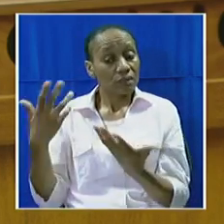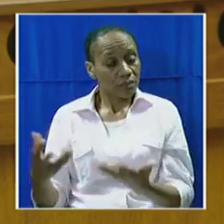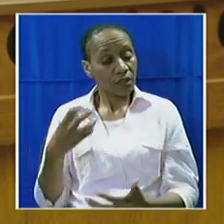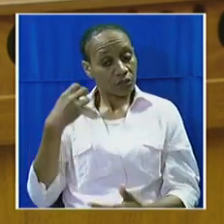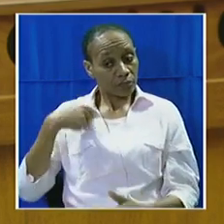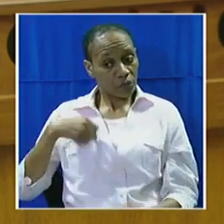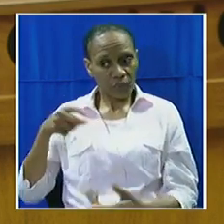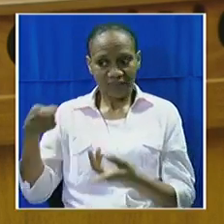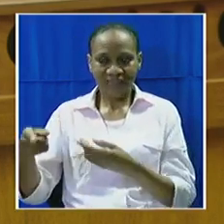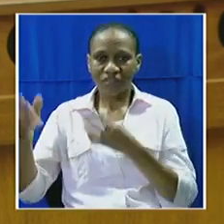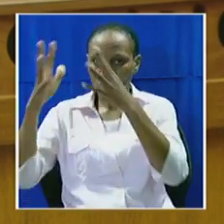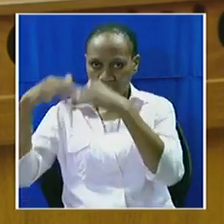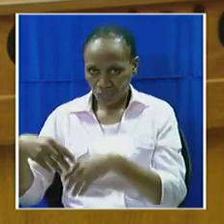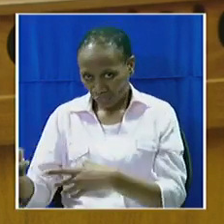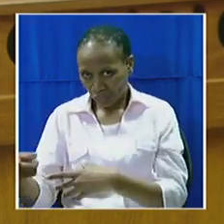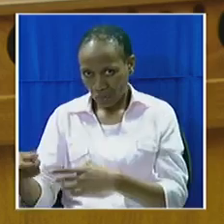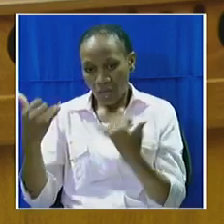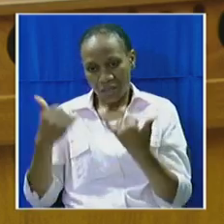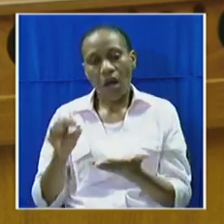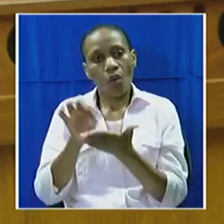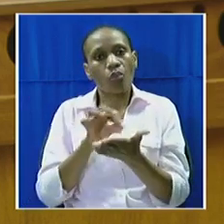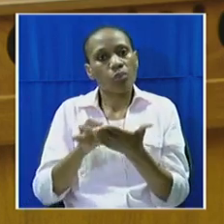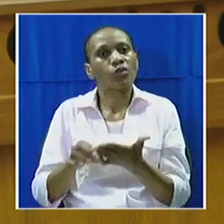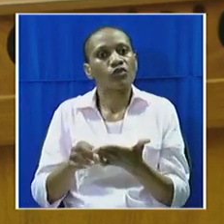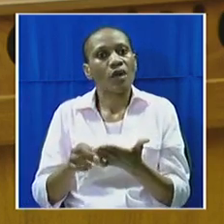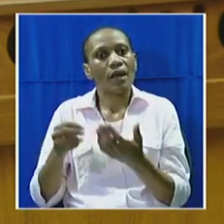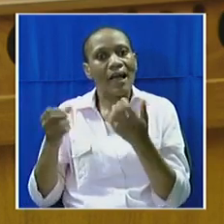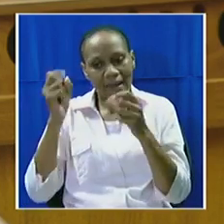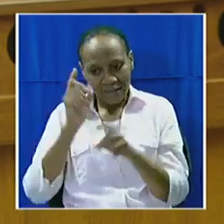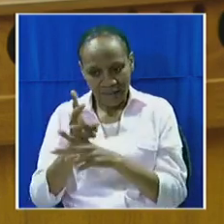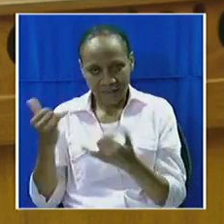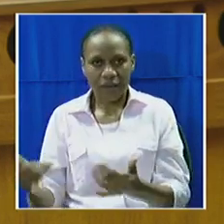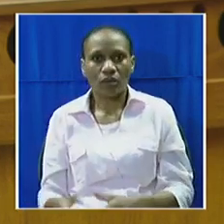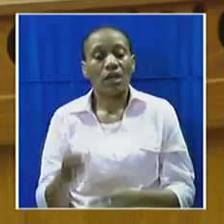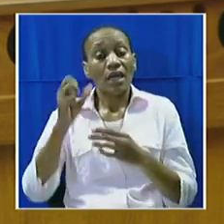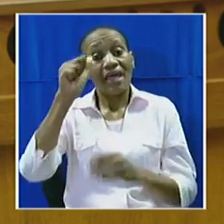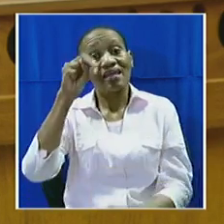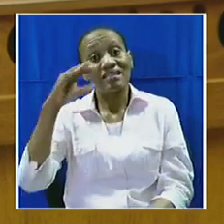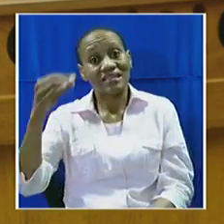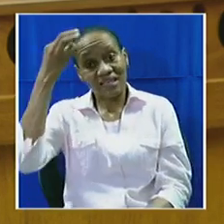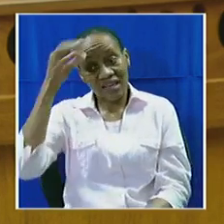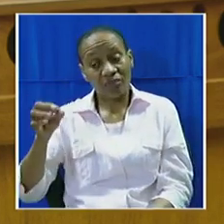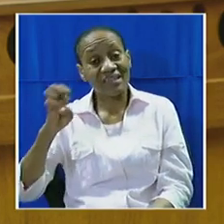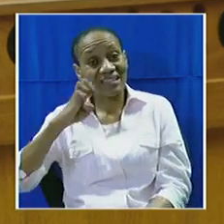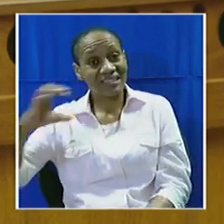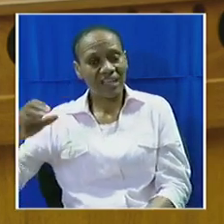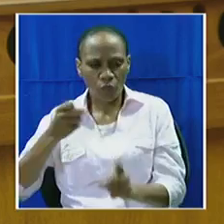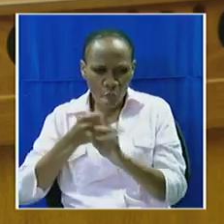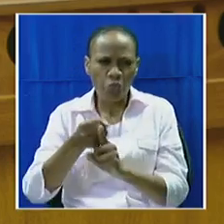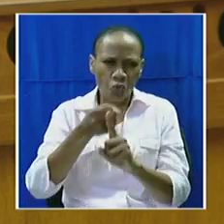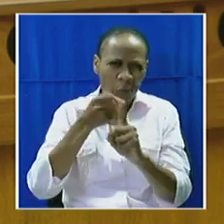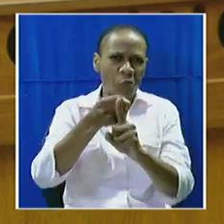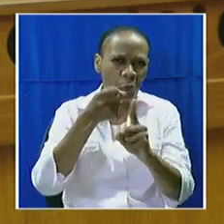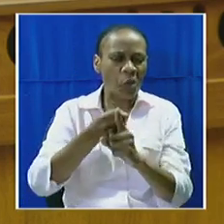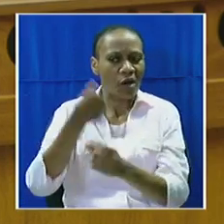to be dissolved, and now it has to be re-elected. The ANC Eastern Cape government is fighting this judgment tooth and